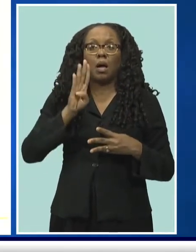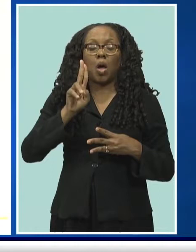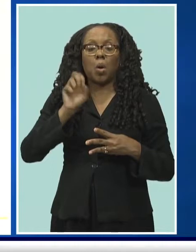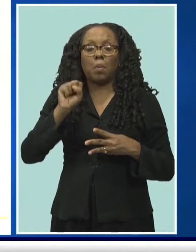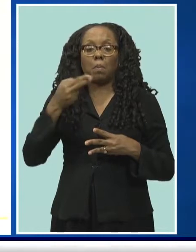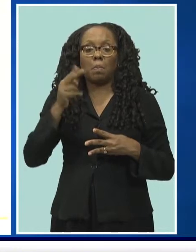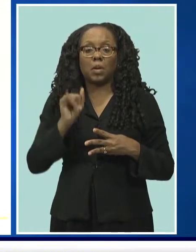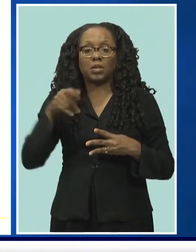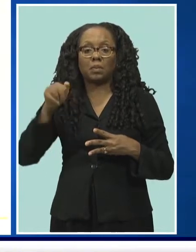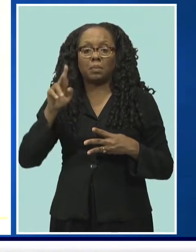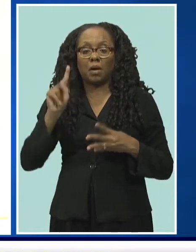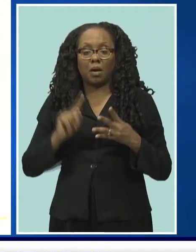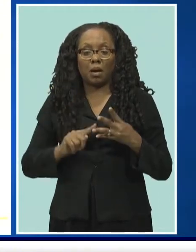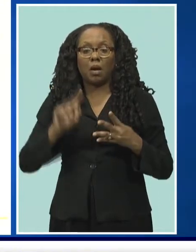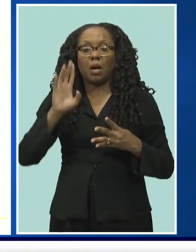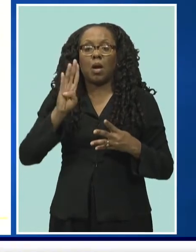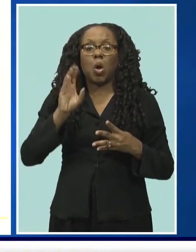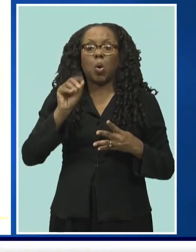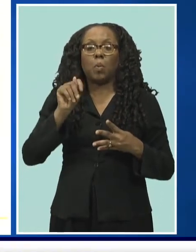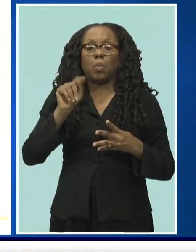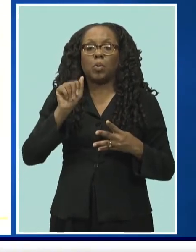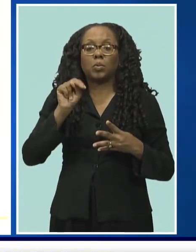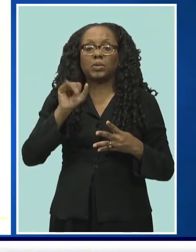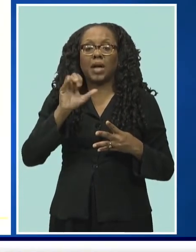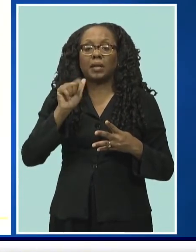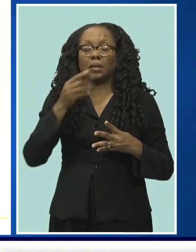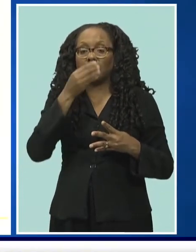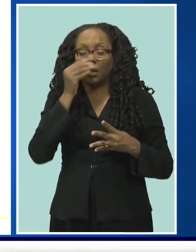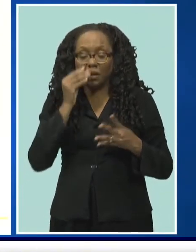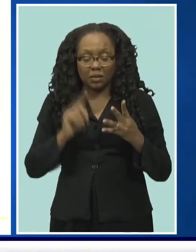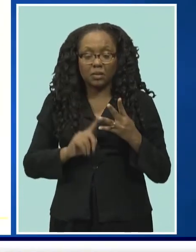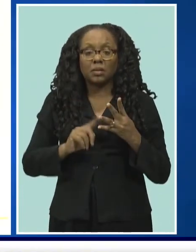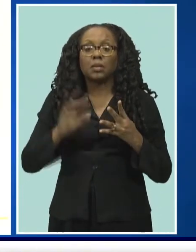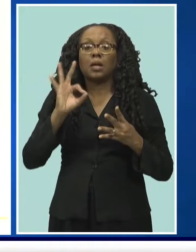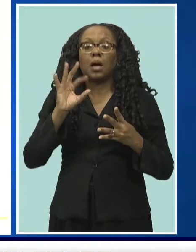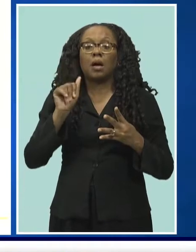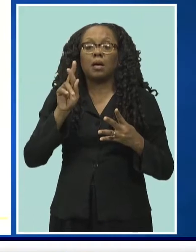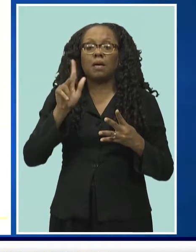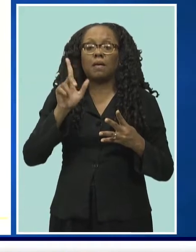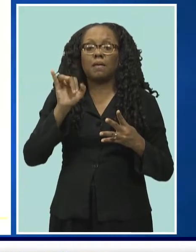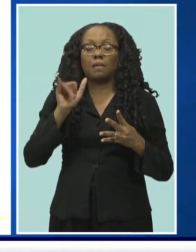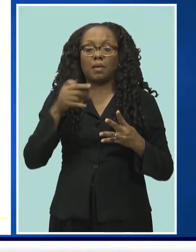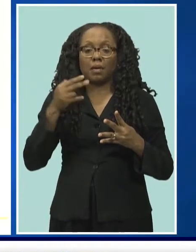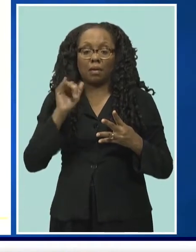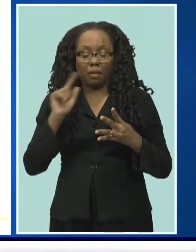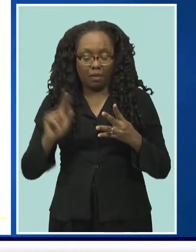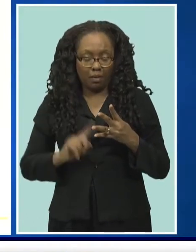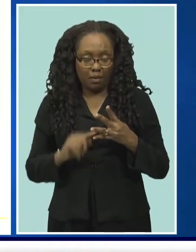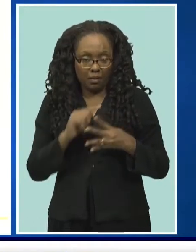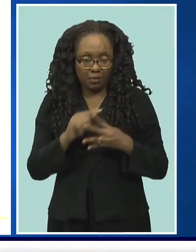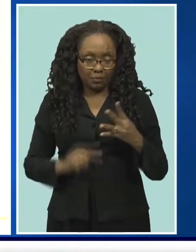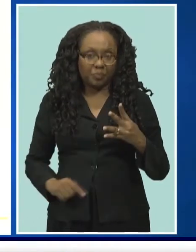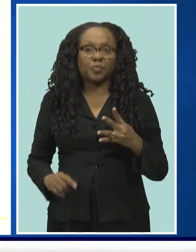parade at the Botanical Gardens, or a parade at the Farley Hill Checker Hall, from Farley Hill to Checker Hall.